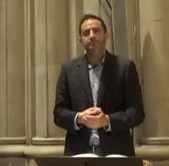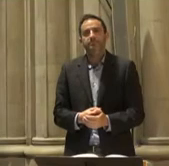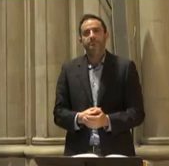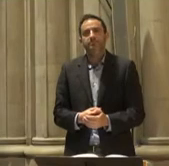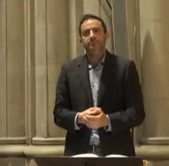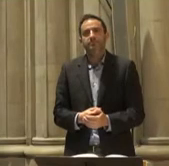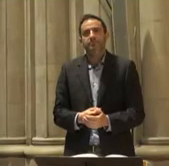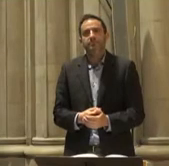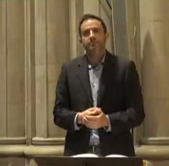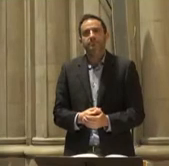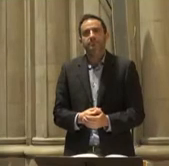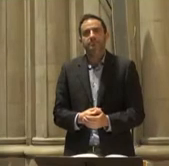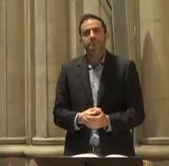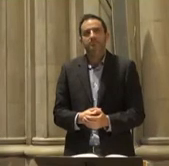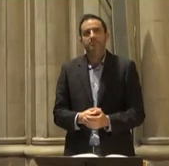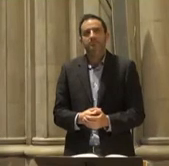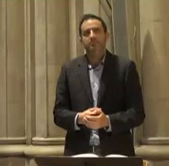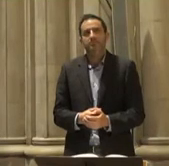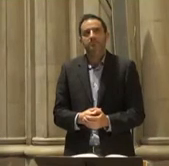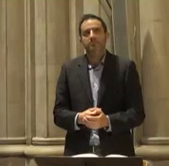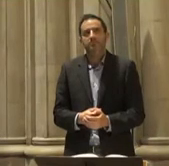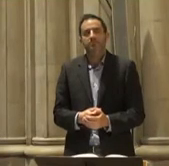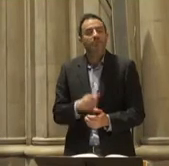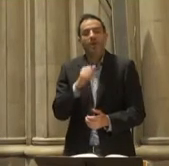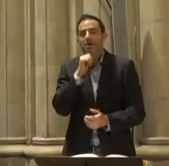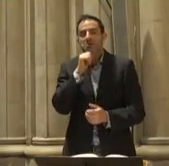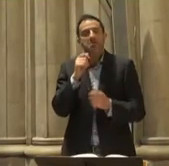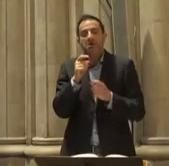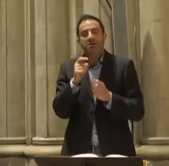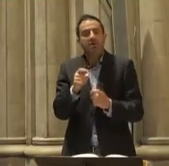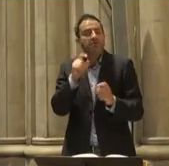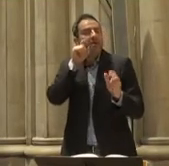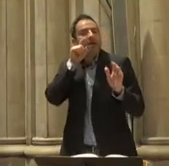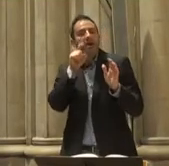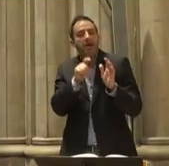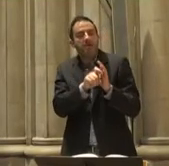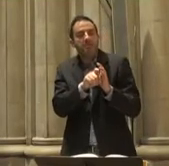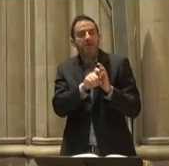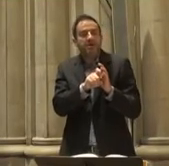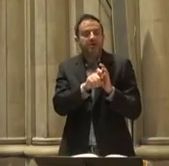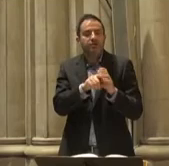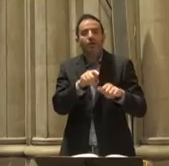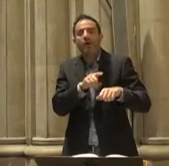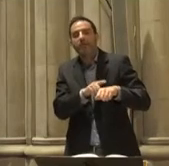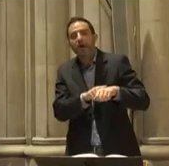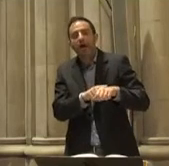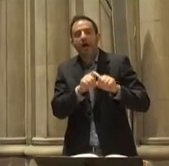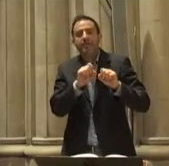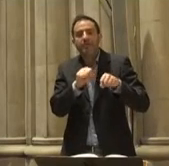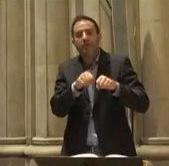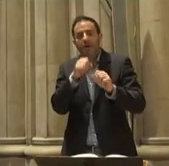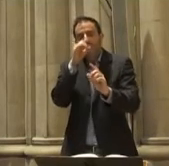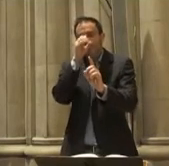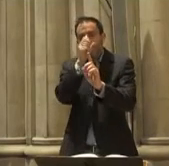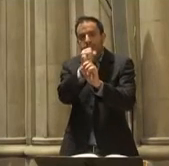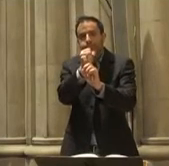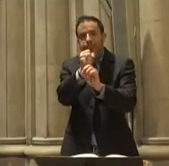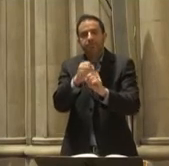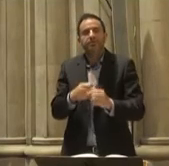Though we are not presented with a specific image or a scene that we can easily grasp onto this